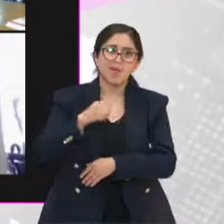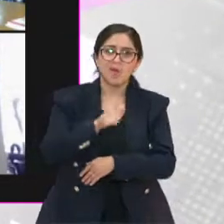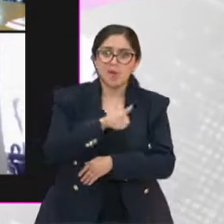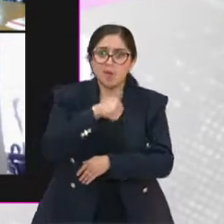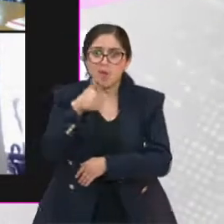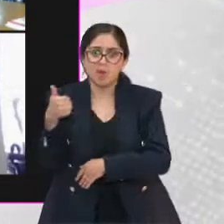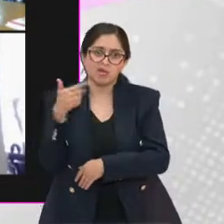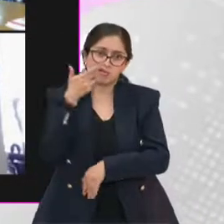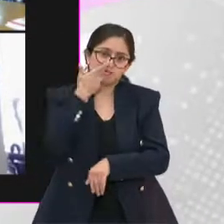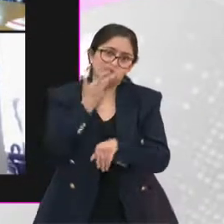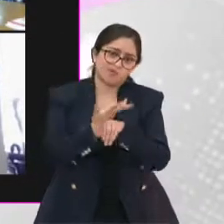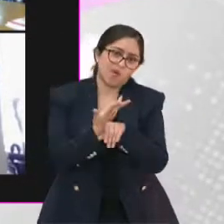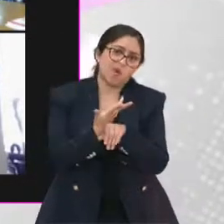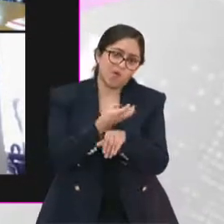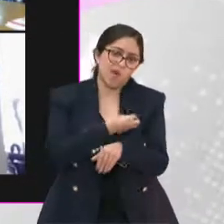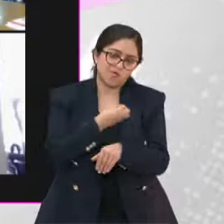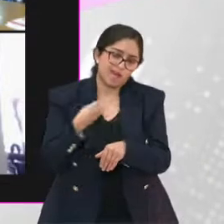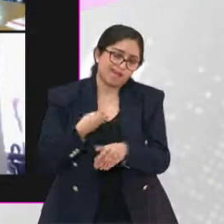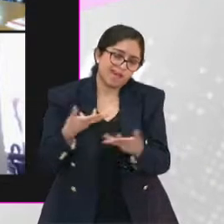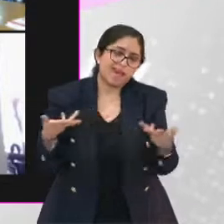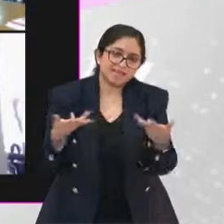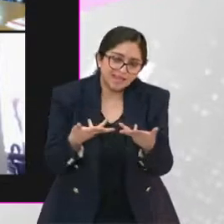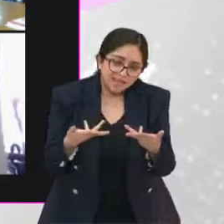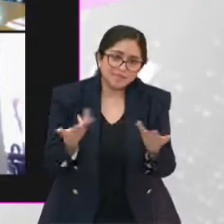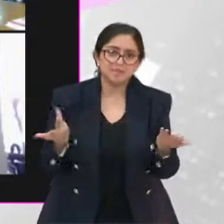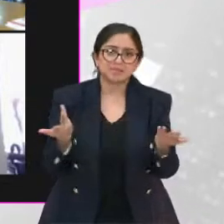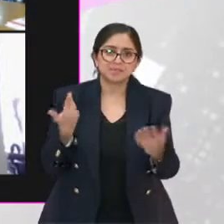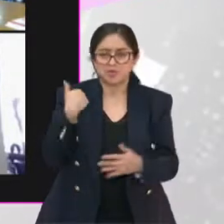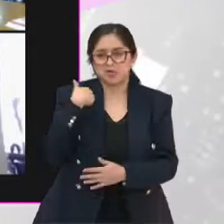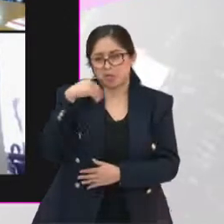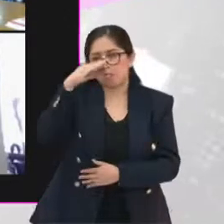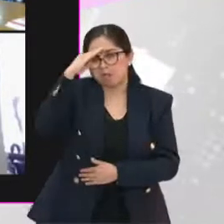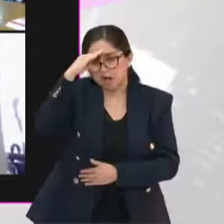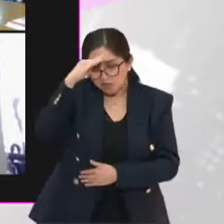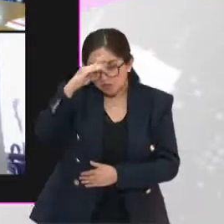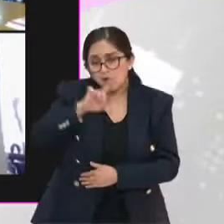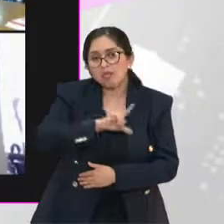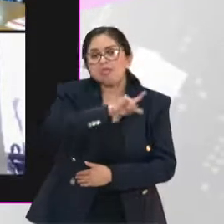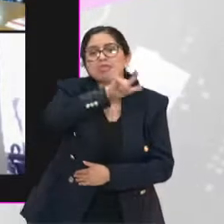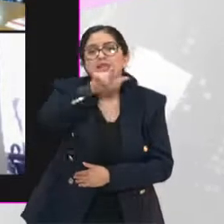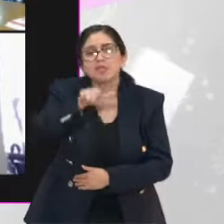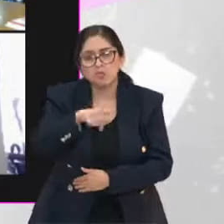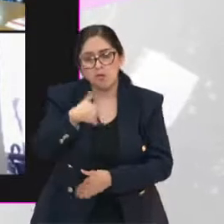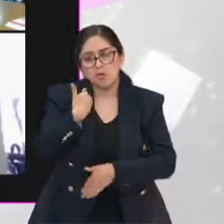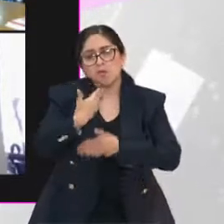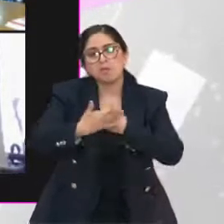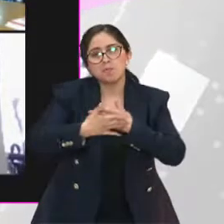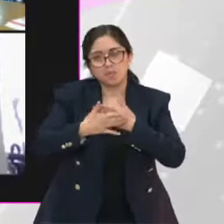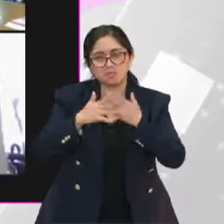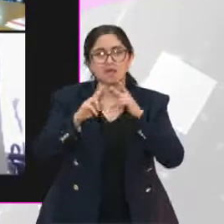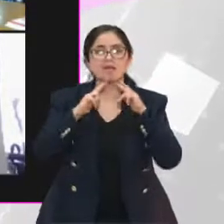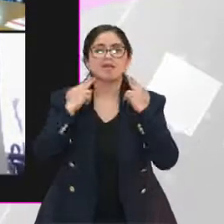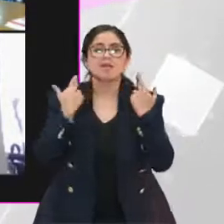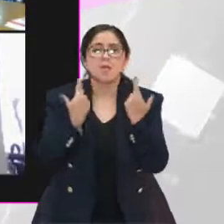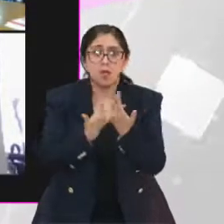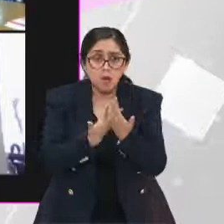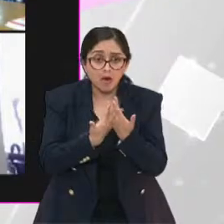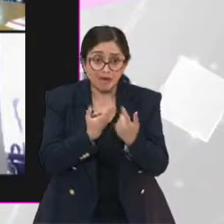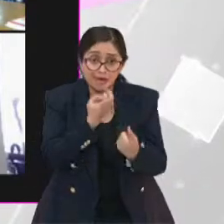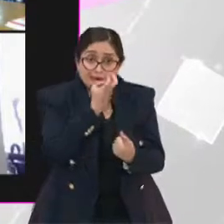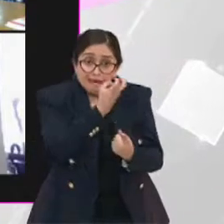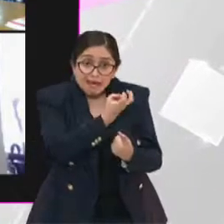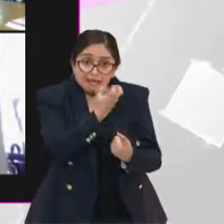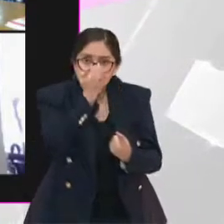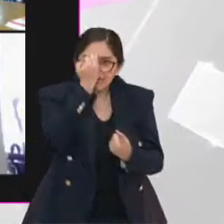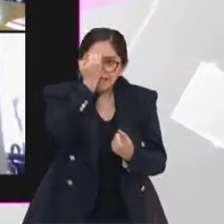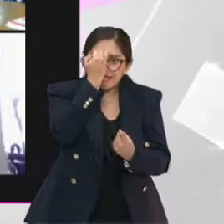other duties to attend, and hopefully we will meet again in